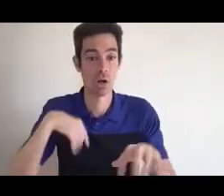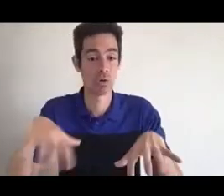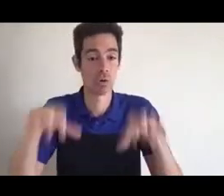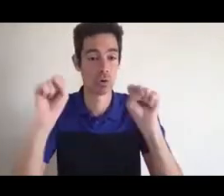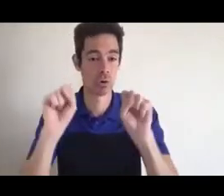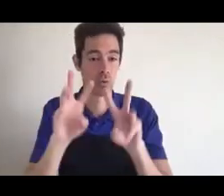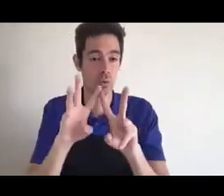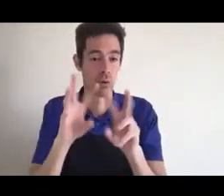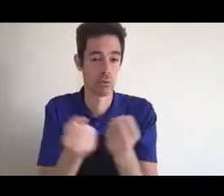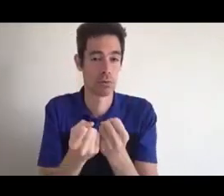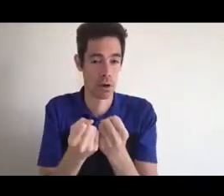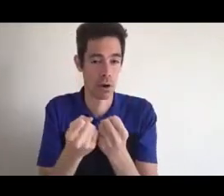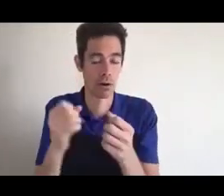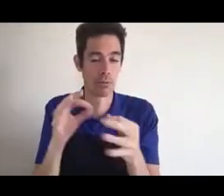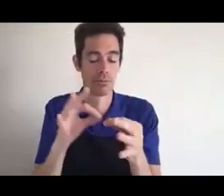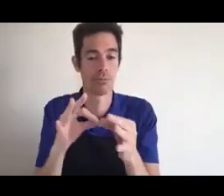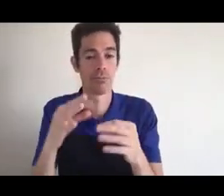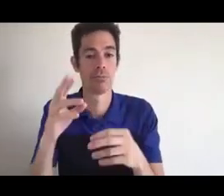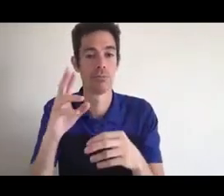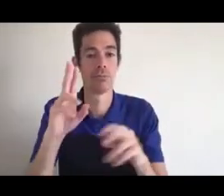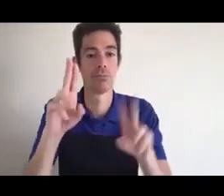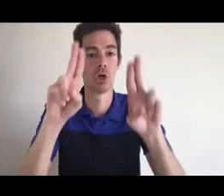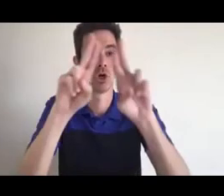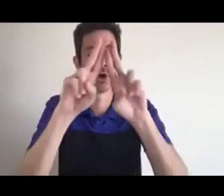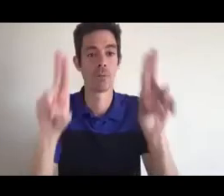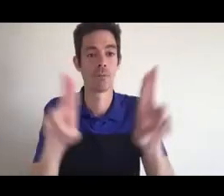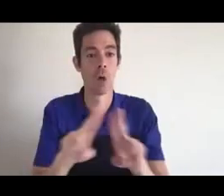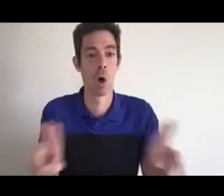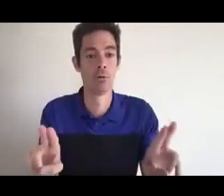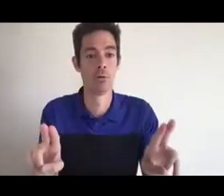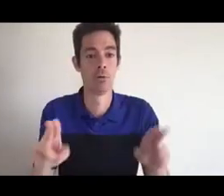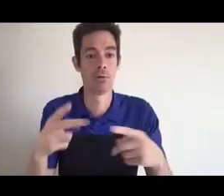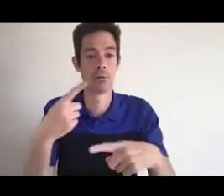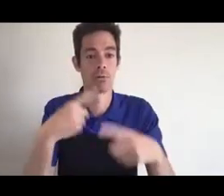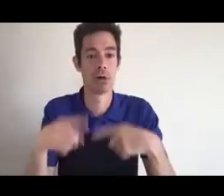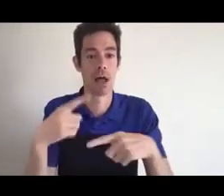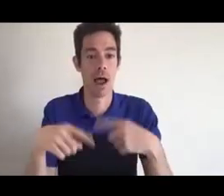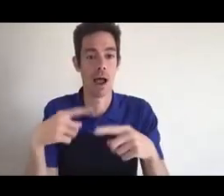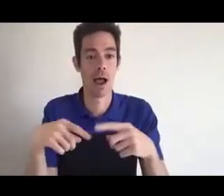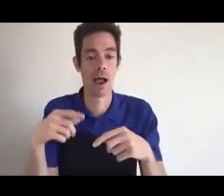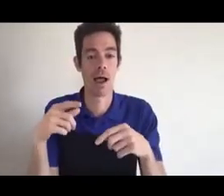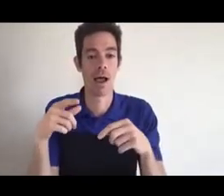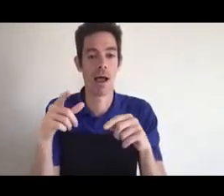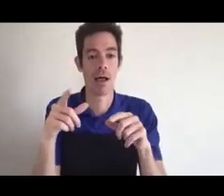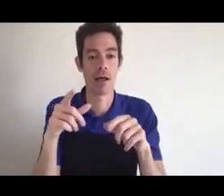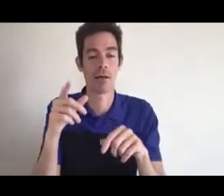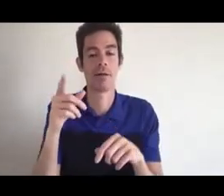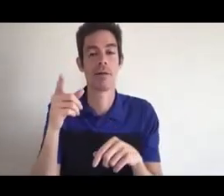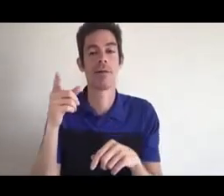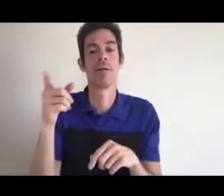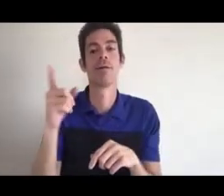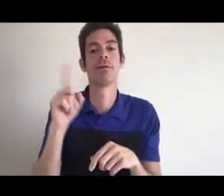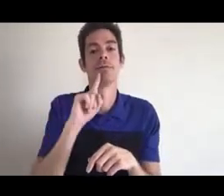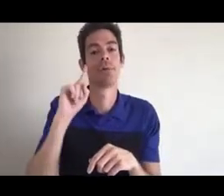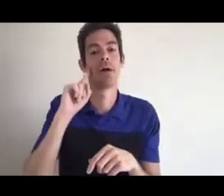adjustments. So for example, yesterday I was taking a workshop in international sign,